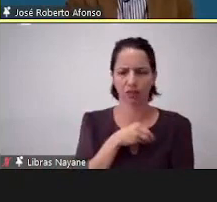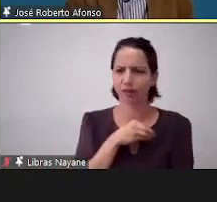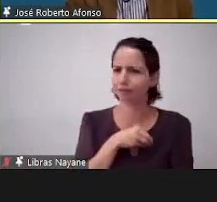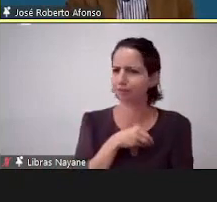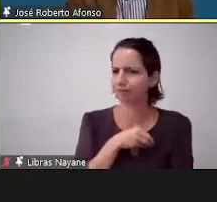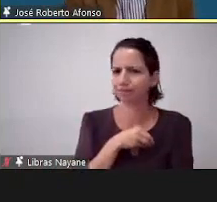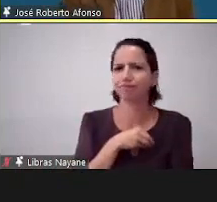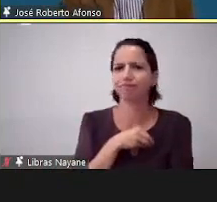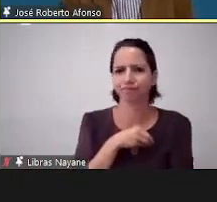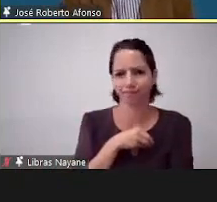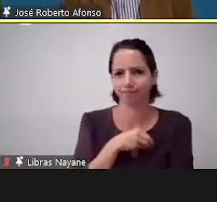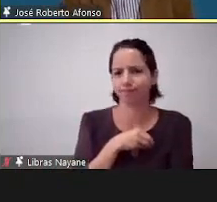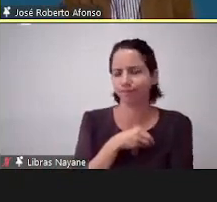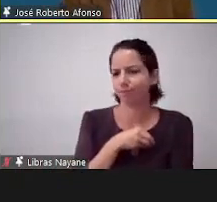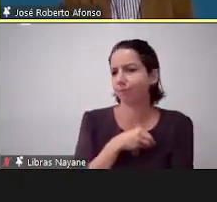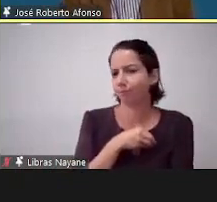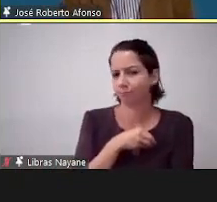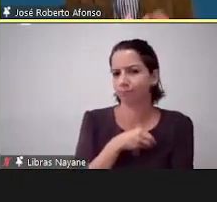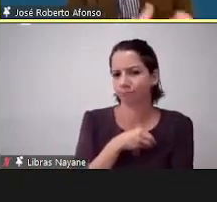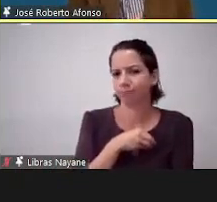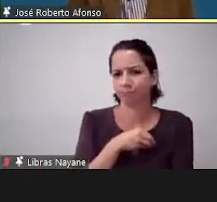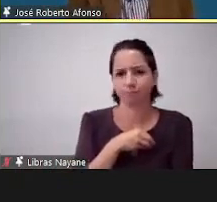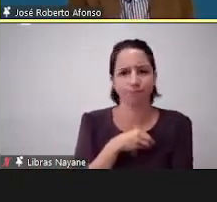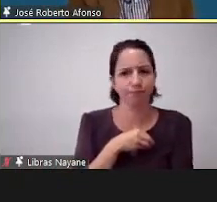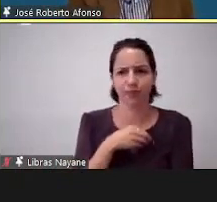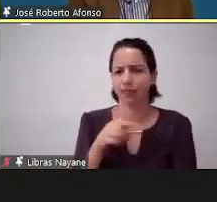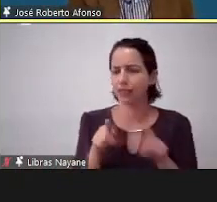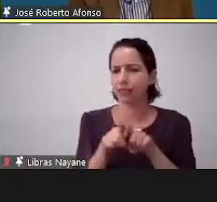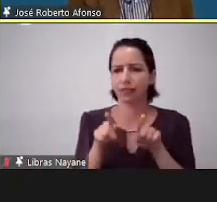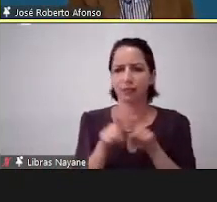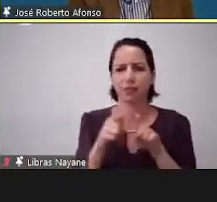they have an income that is not